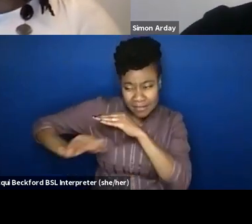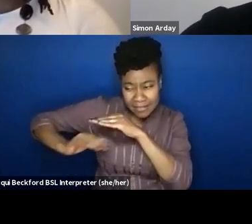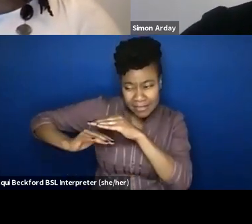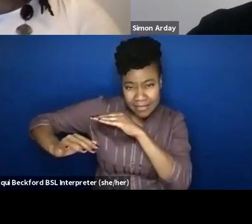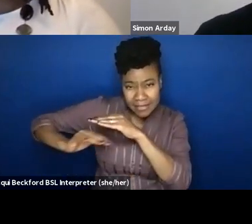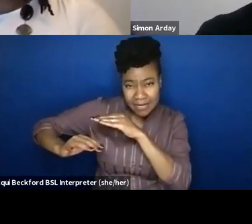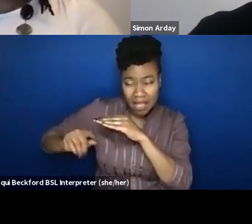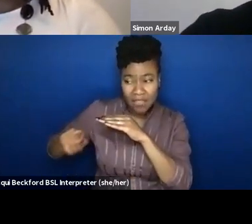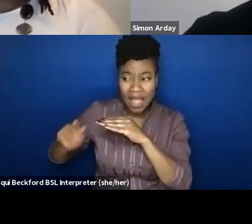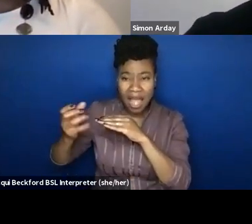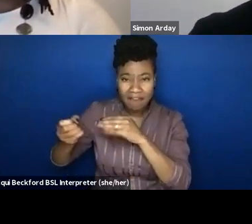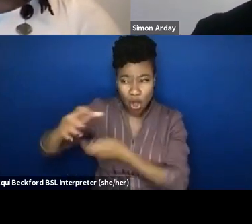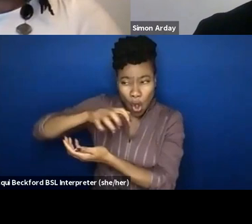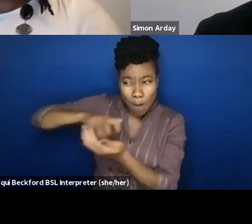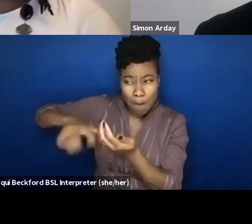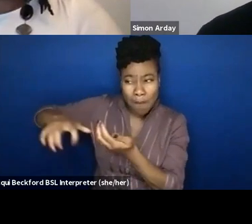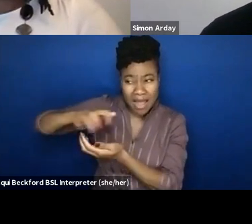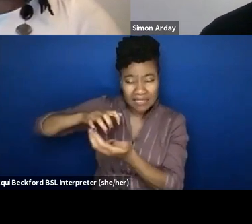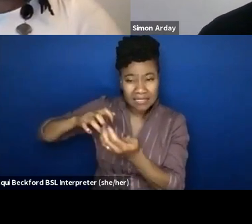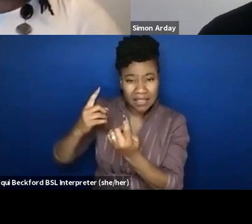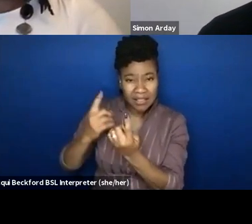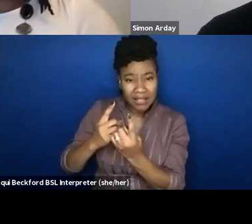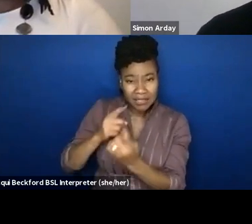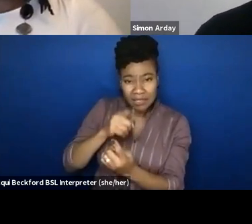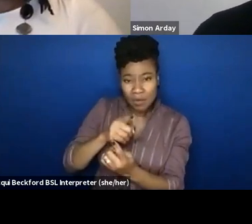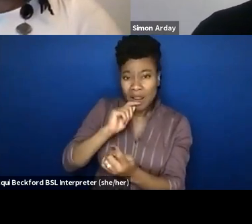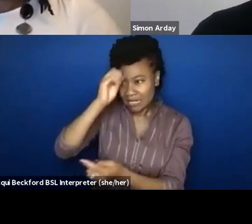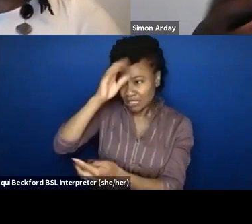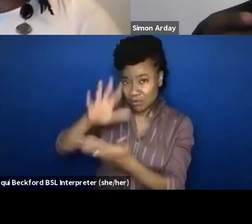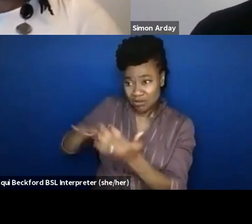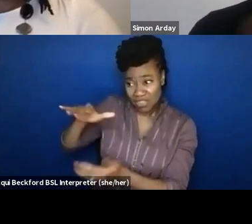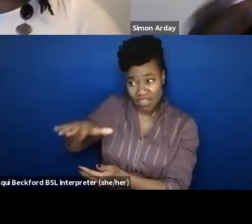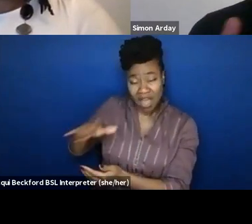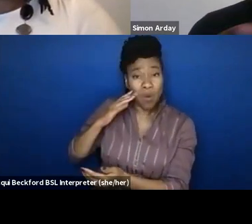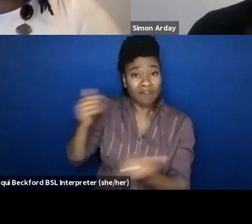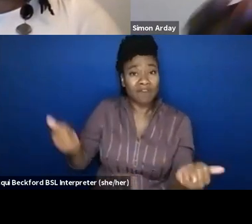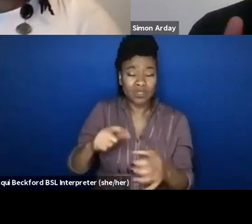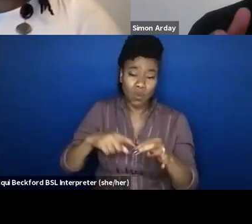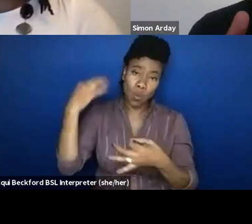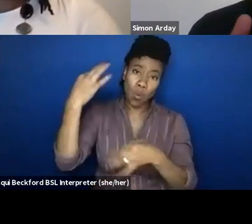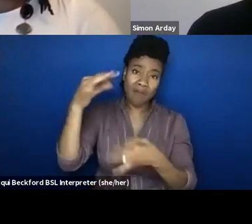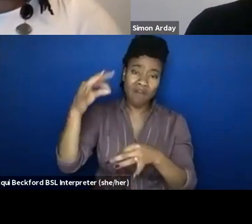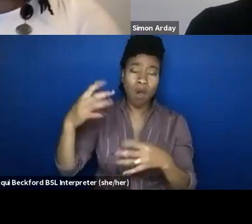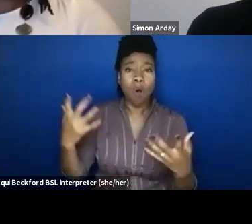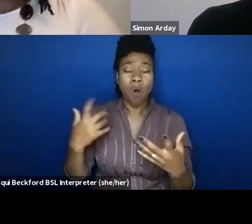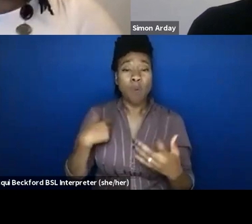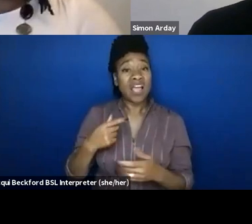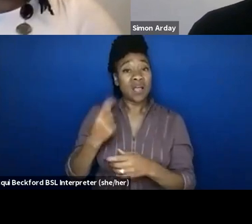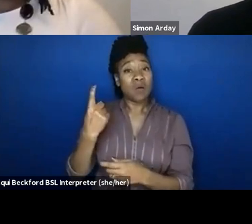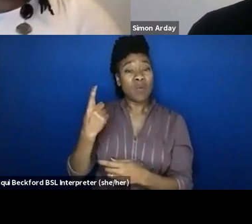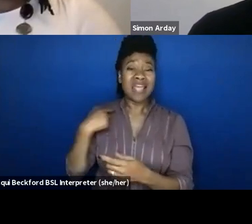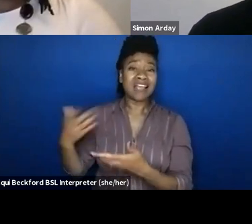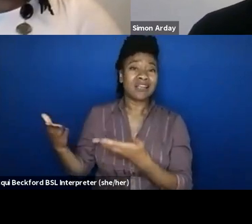be experiencing once they're qualified? Or are we just kind of presenting this one sort of homogenous patient that fits